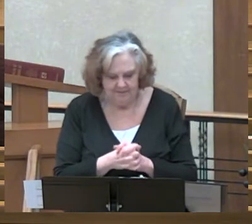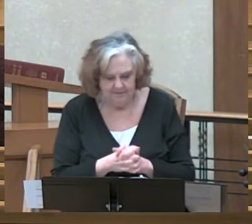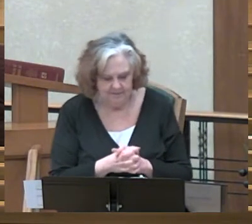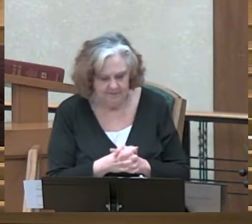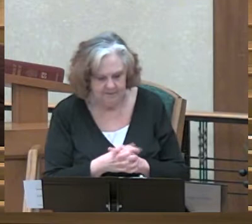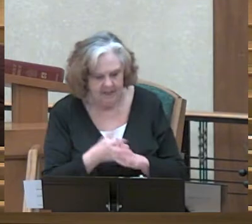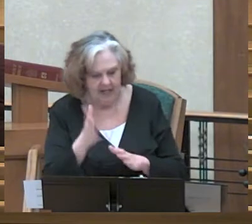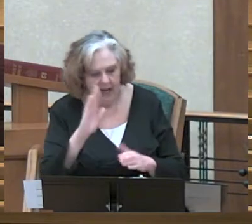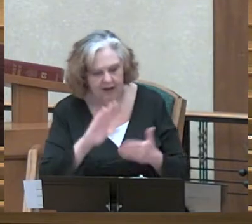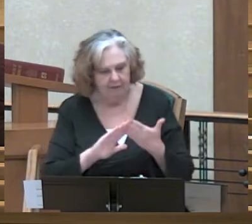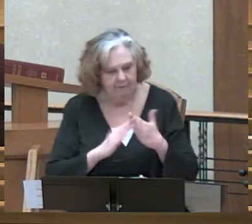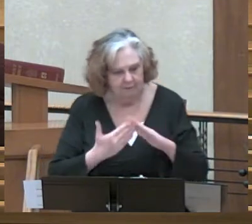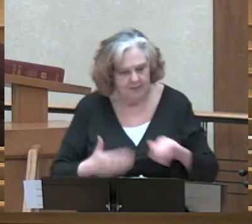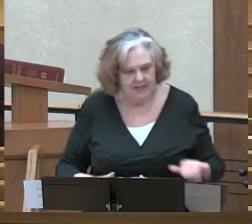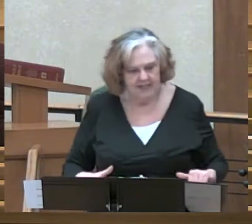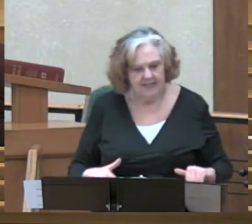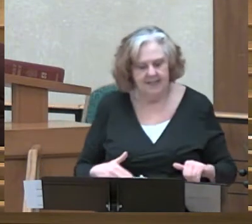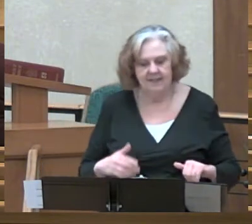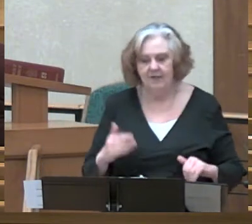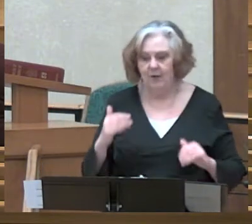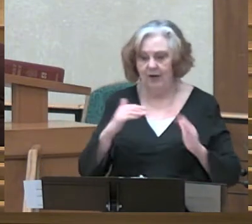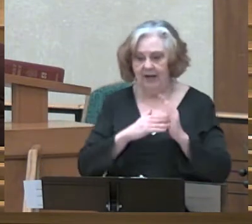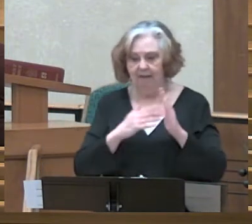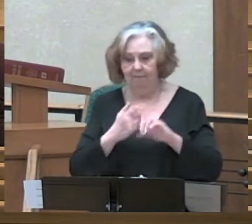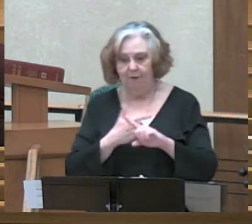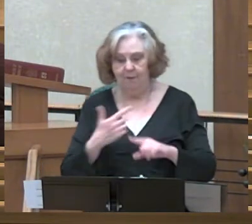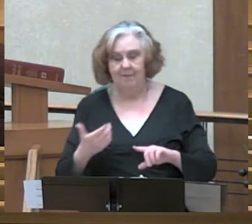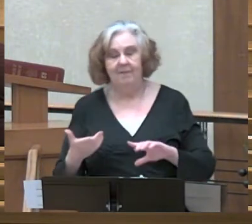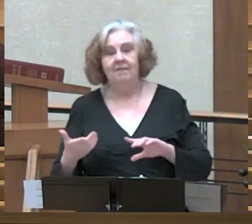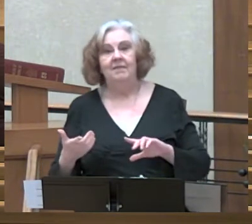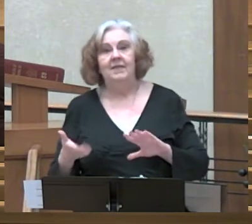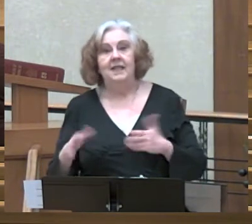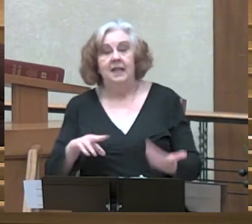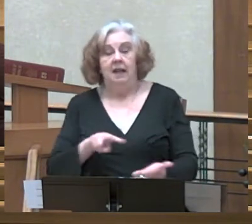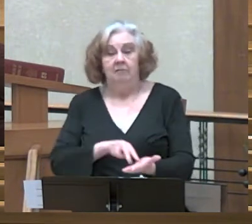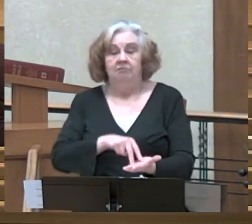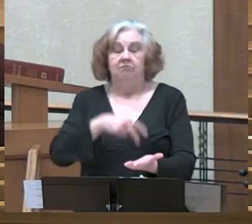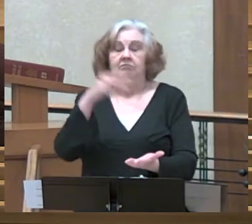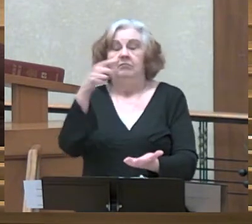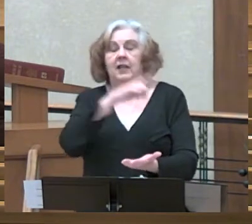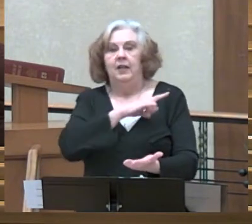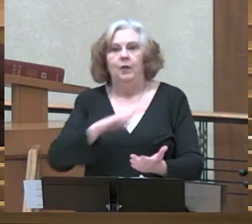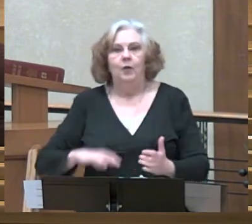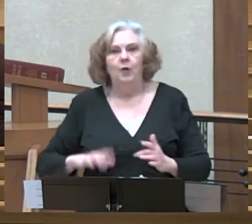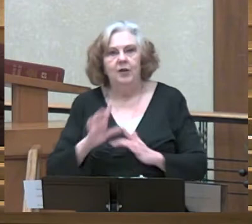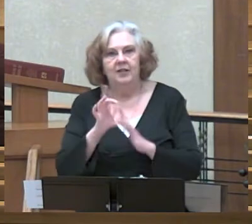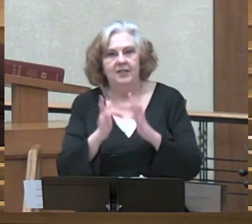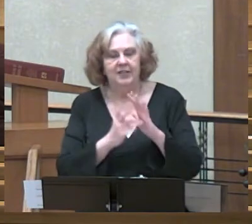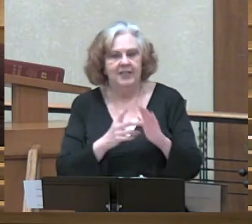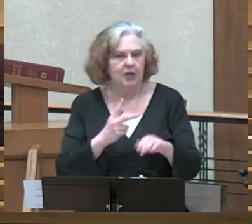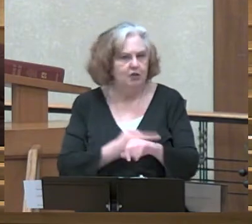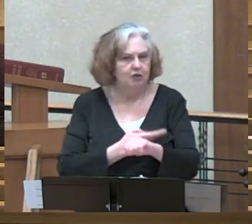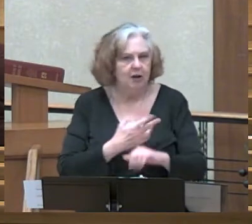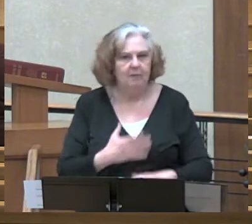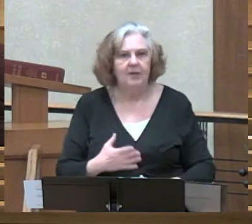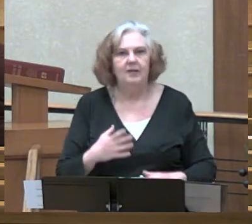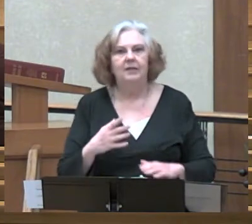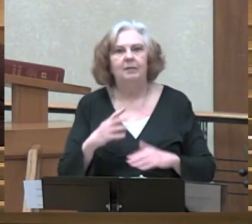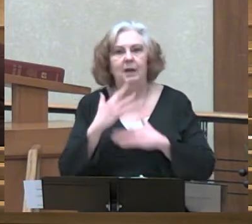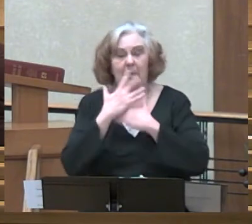God of peace, who brought again from the dead our Lord Jesus, the great shepherd of the sheep, by the blood of the eternal